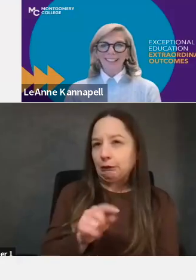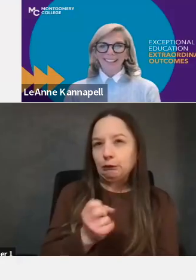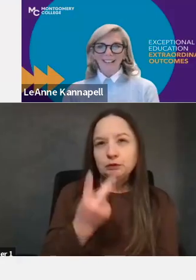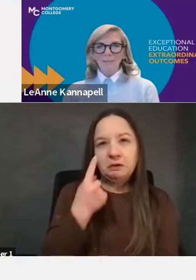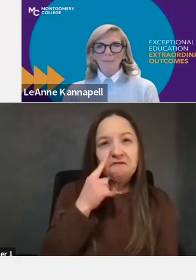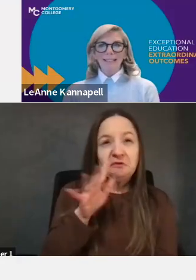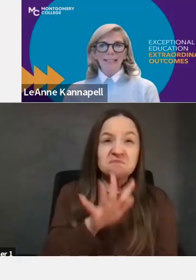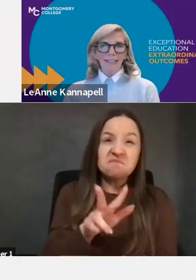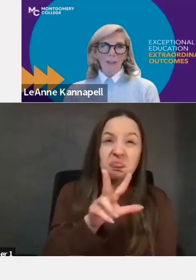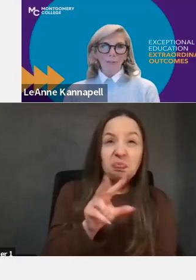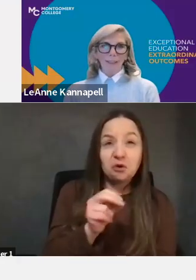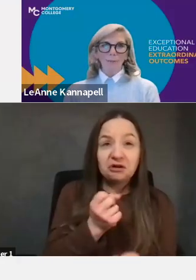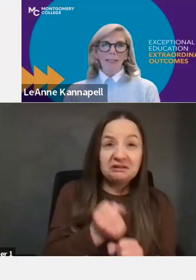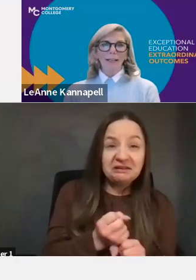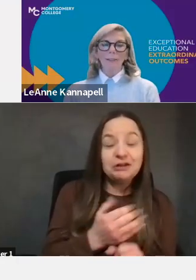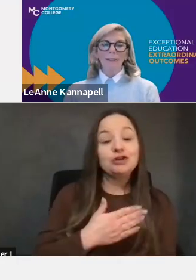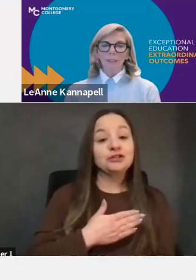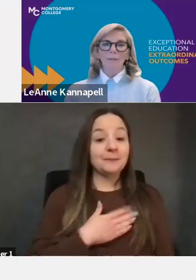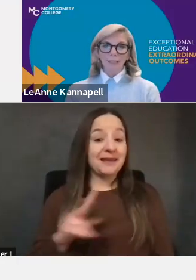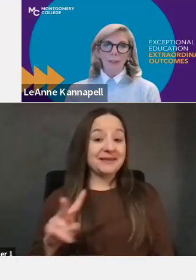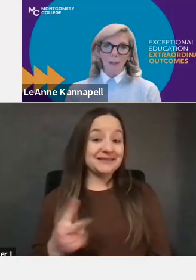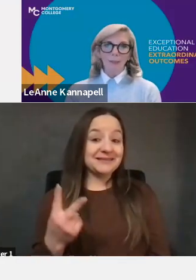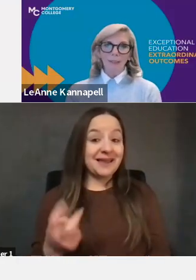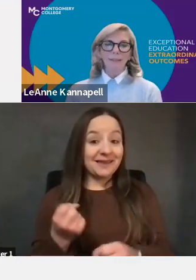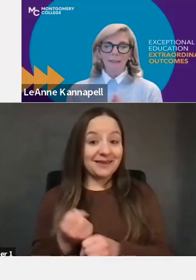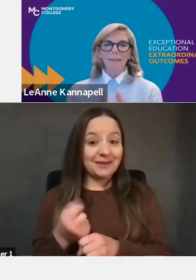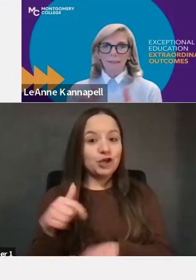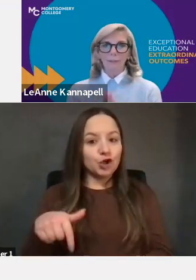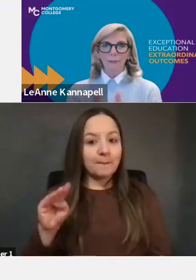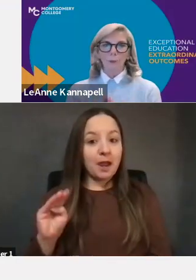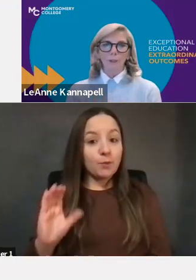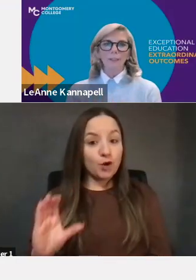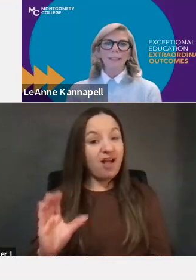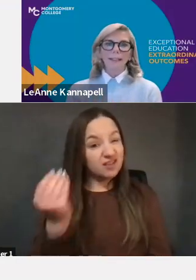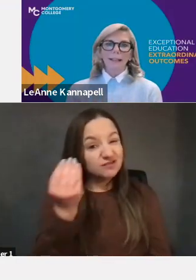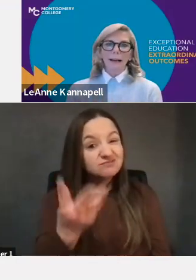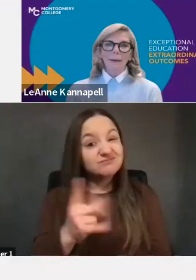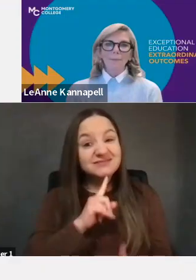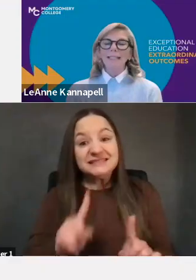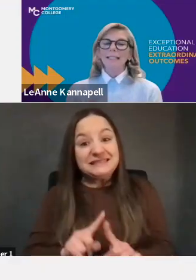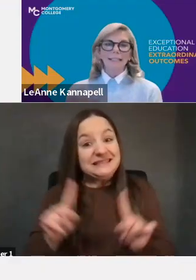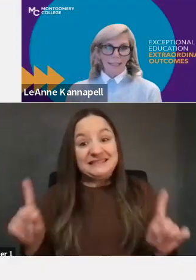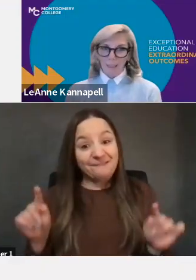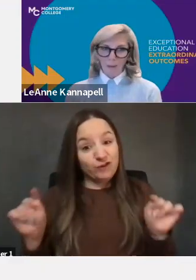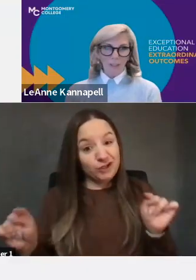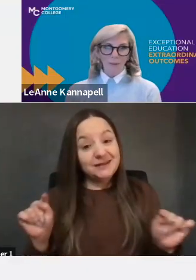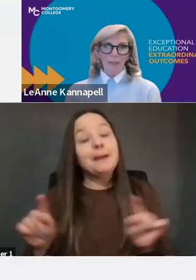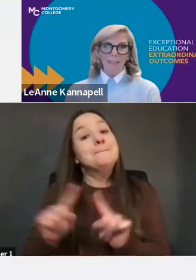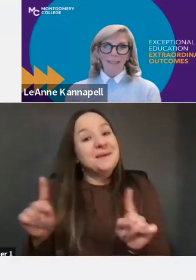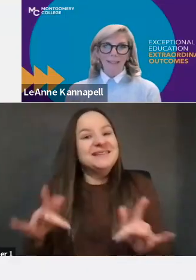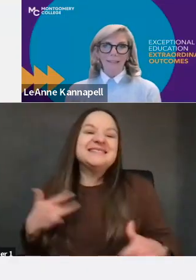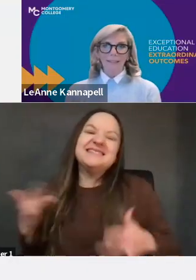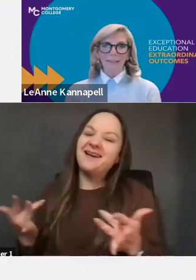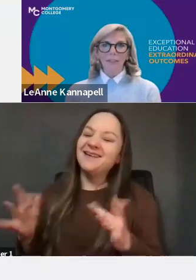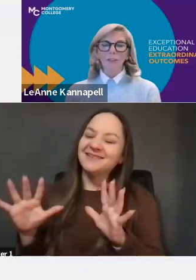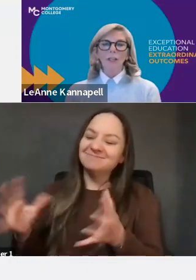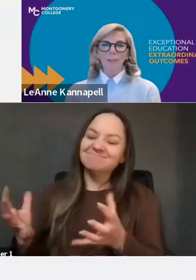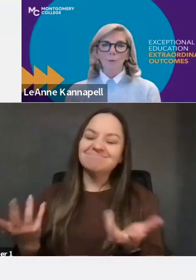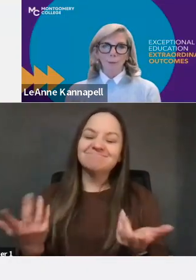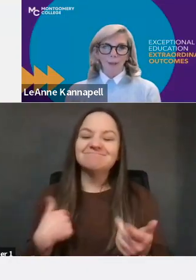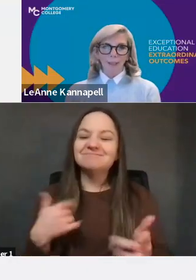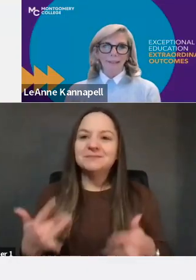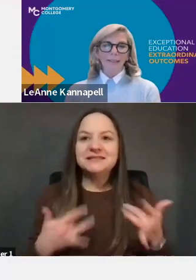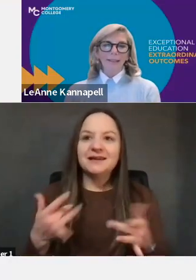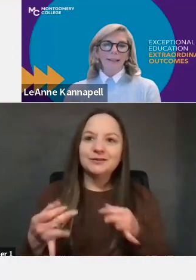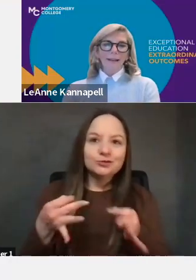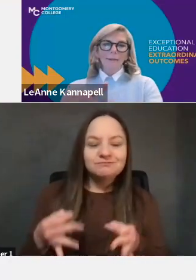years. My second year at Montgomery College, and I will tell you, it is a different world, but it's an exciting world too, and I'm excited, to talk